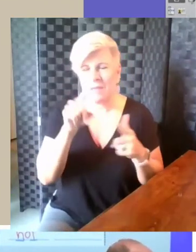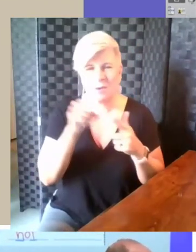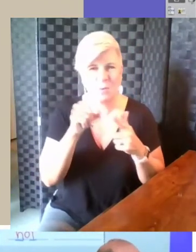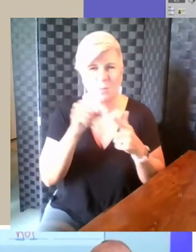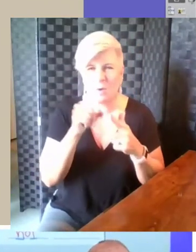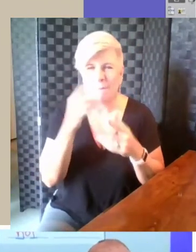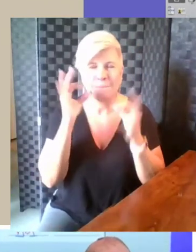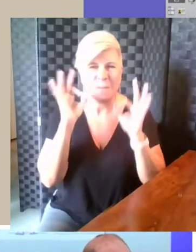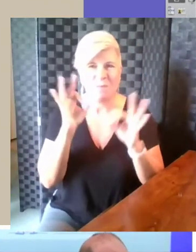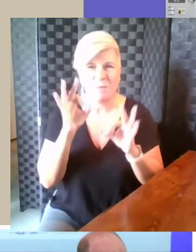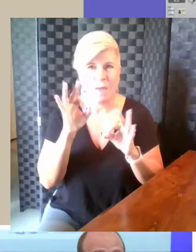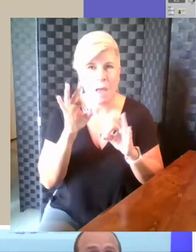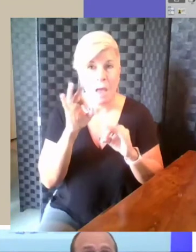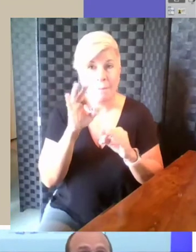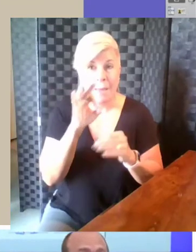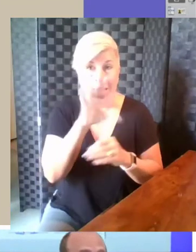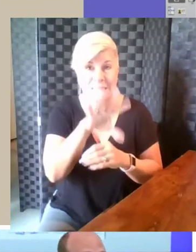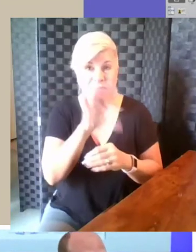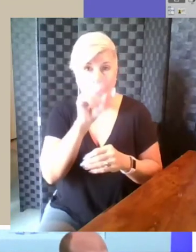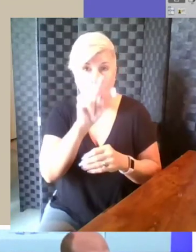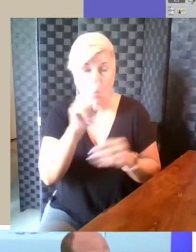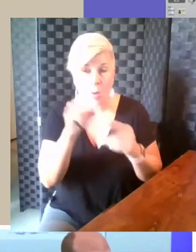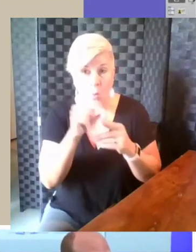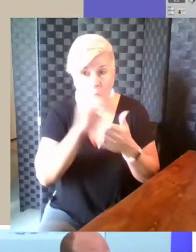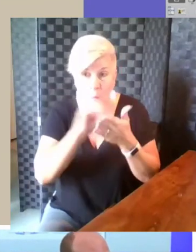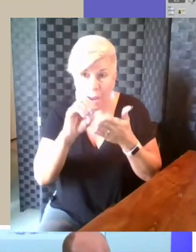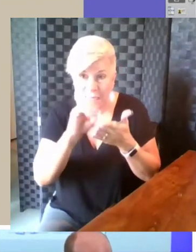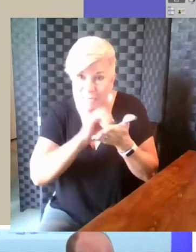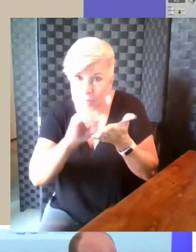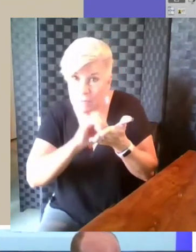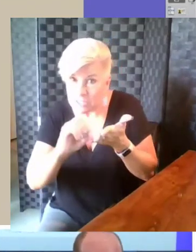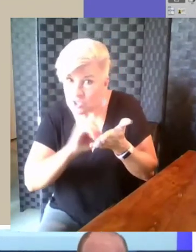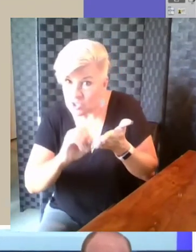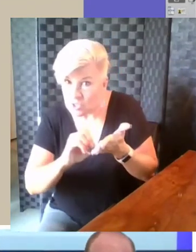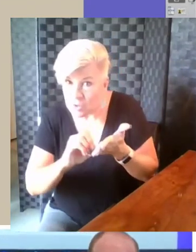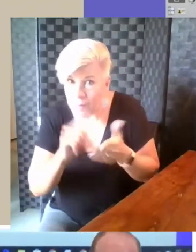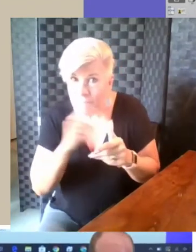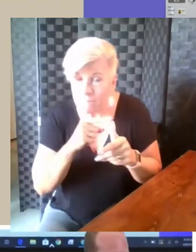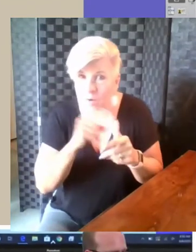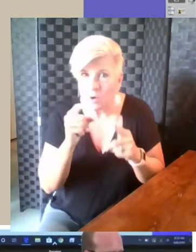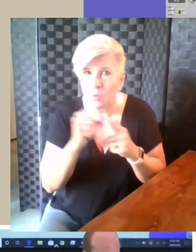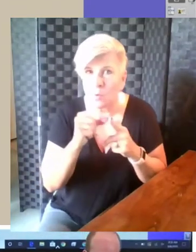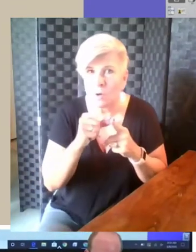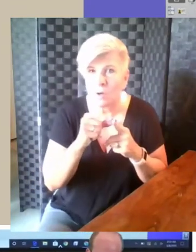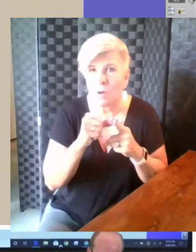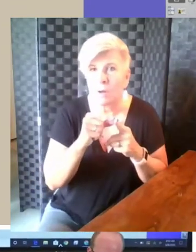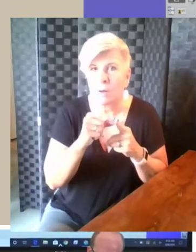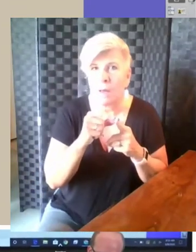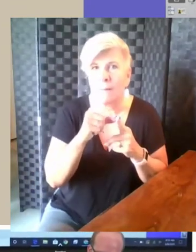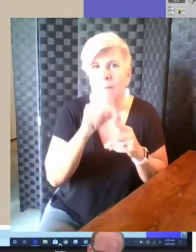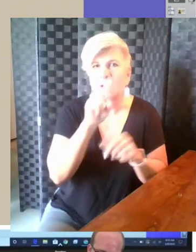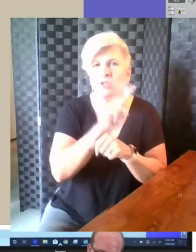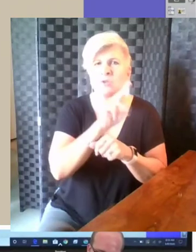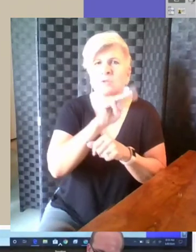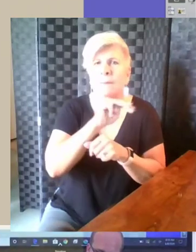those words, and I'm going to write it in my journal. So the first word I have up there was, I think I'm going to use mop.